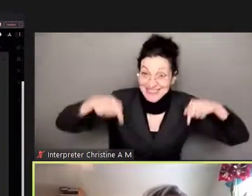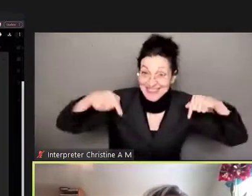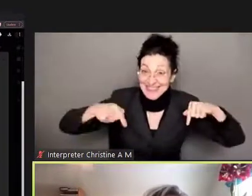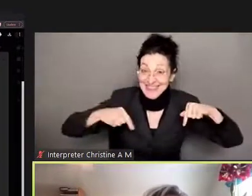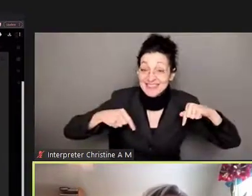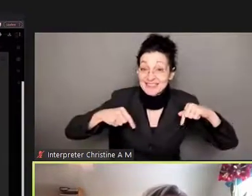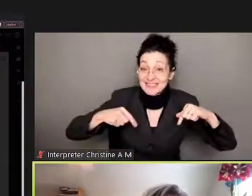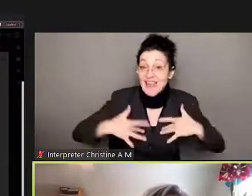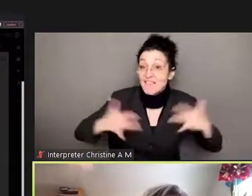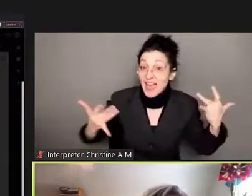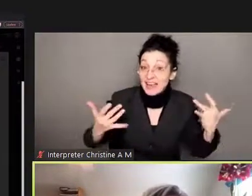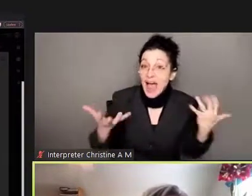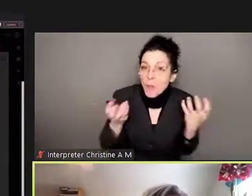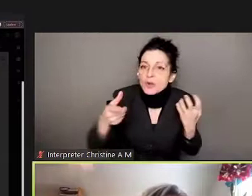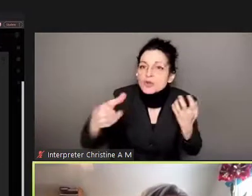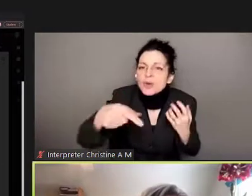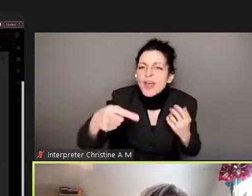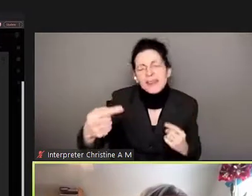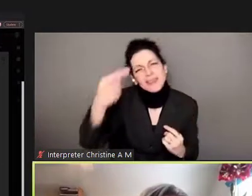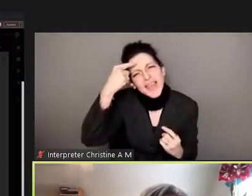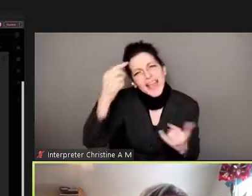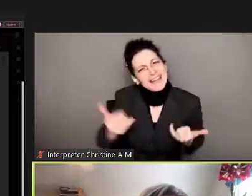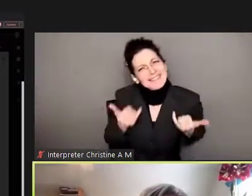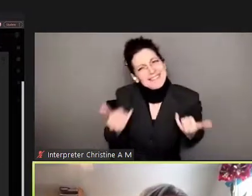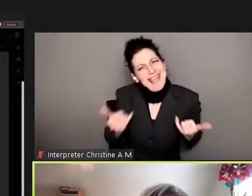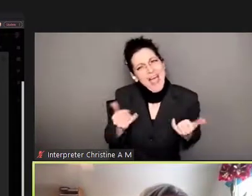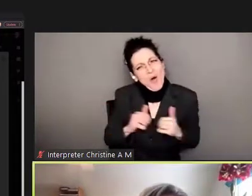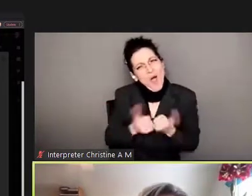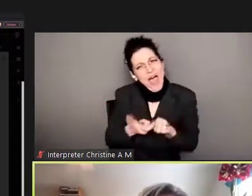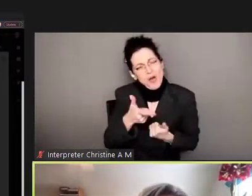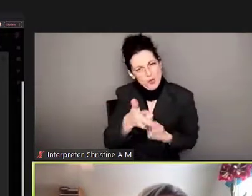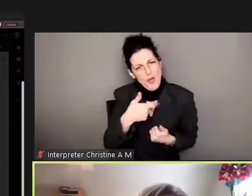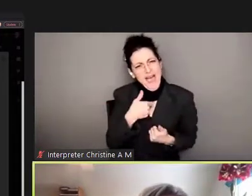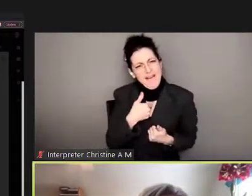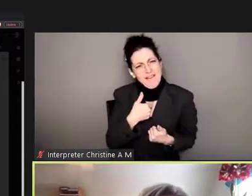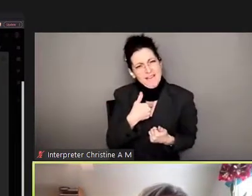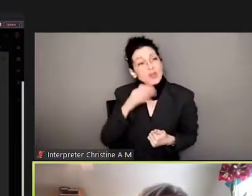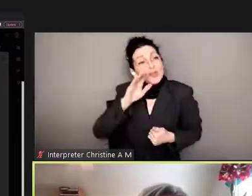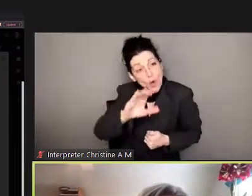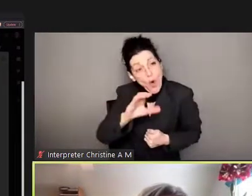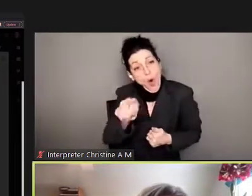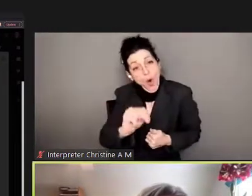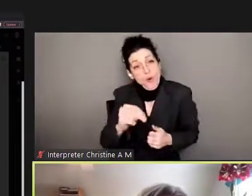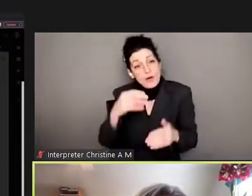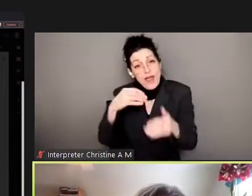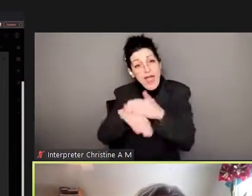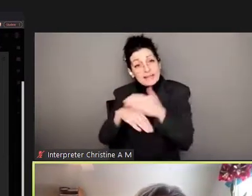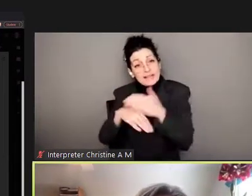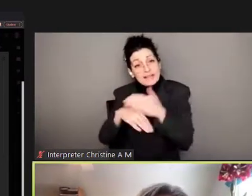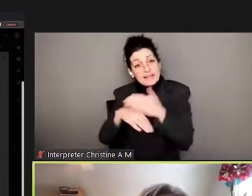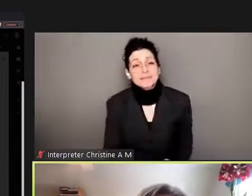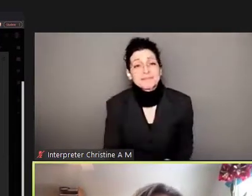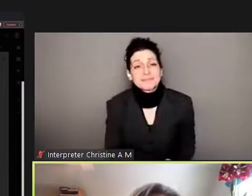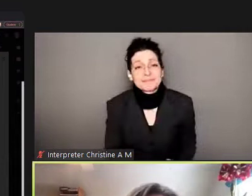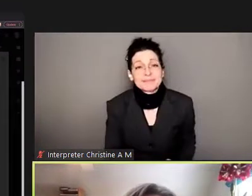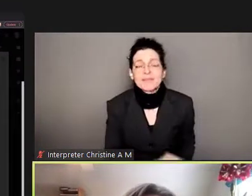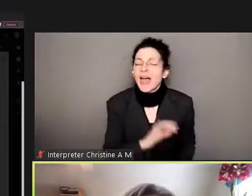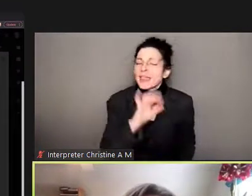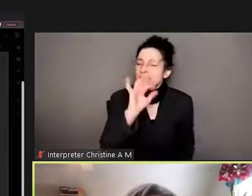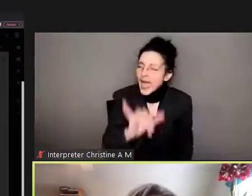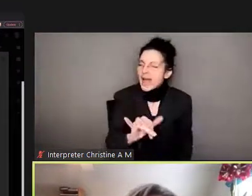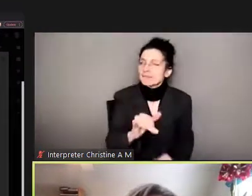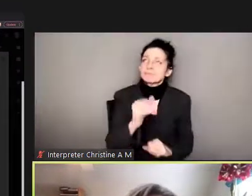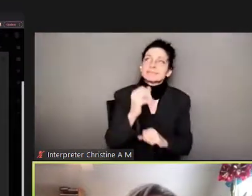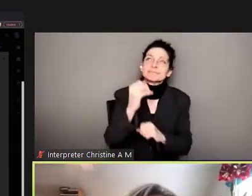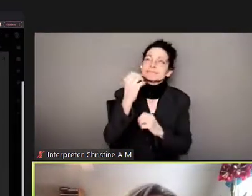Now, I started doing this particular invocation years ago. And when I first started doing